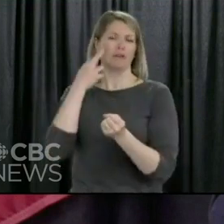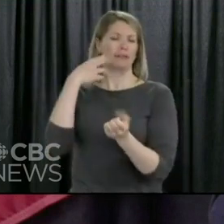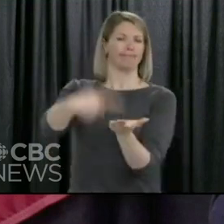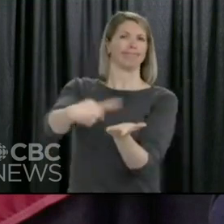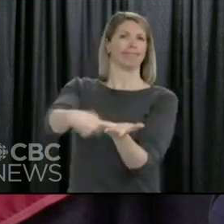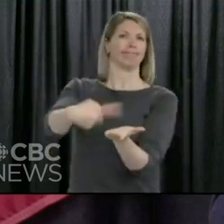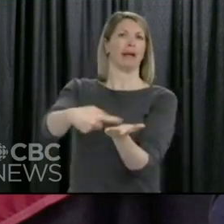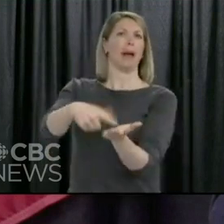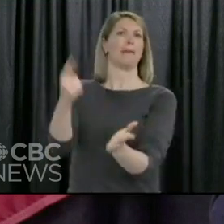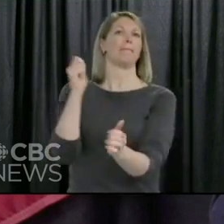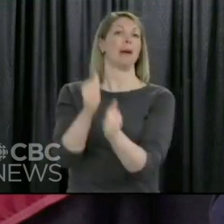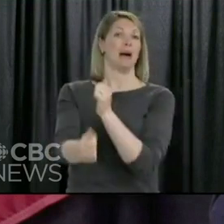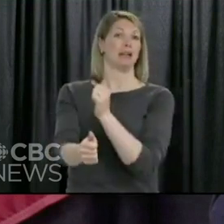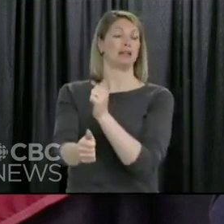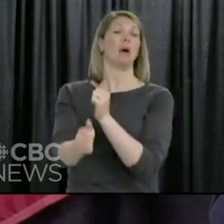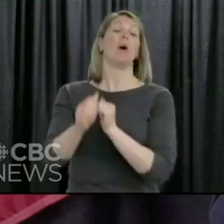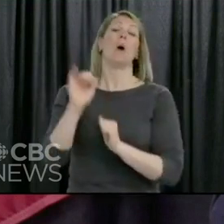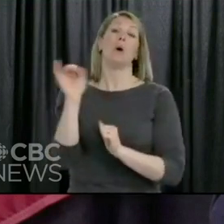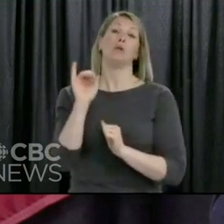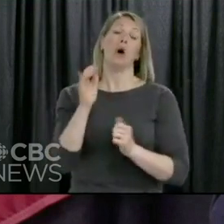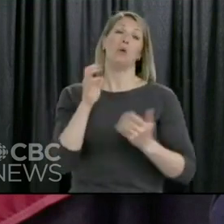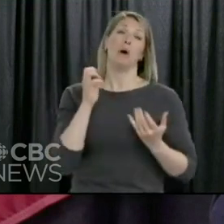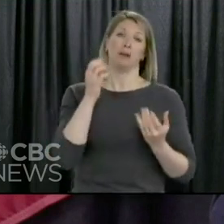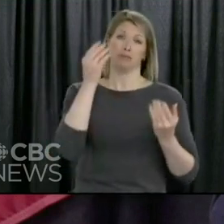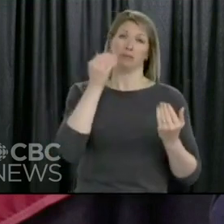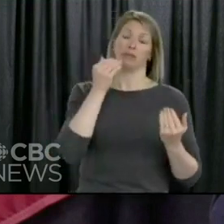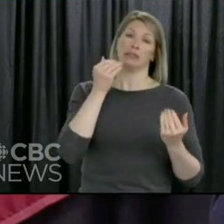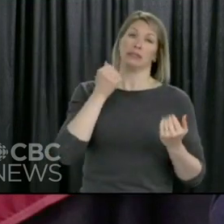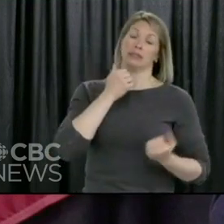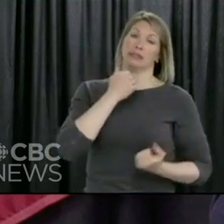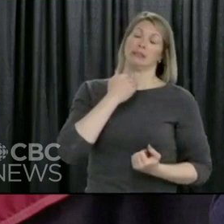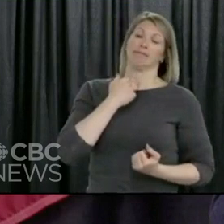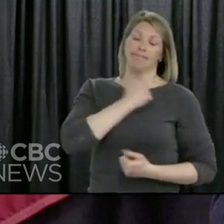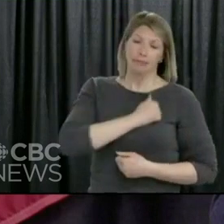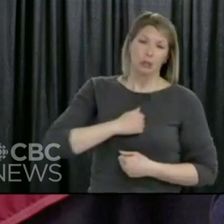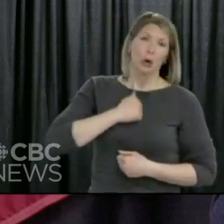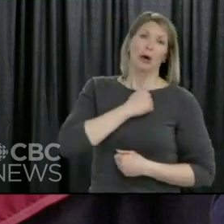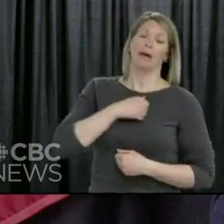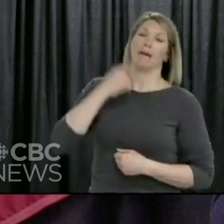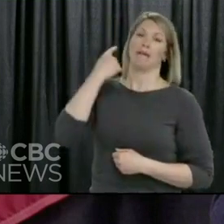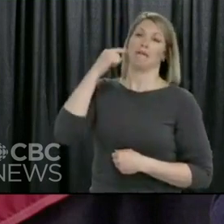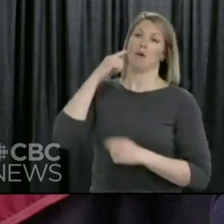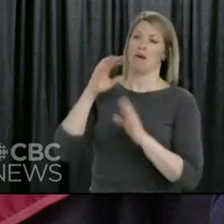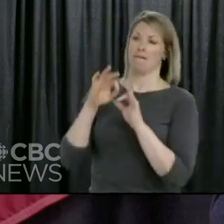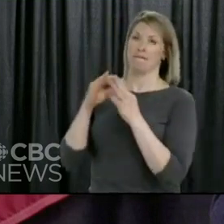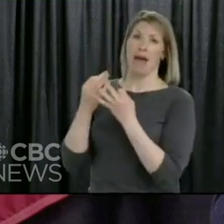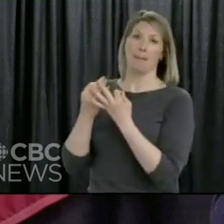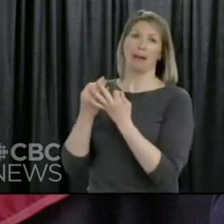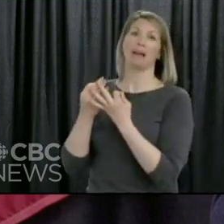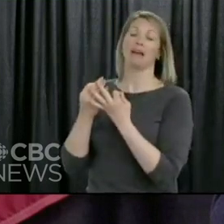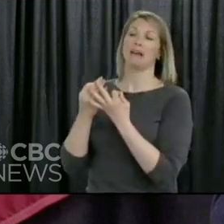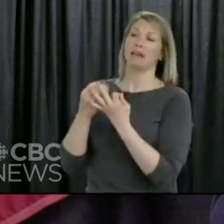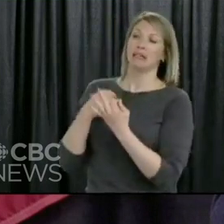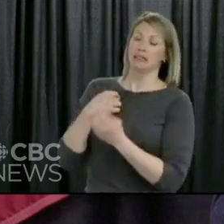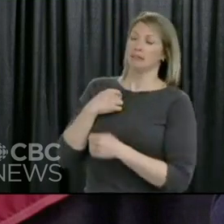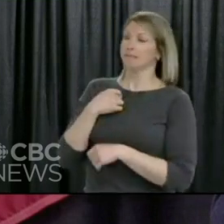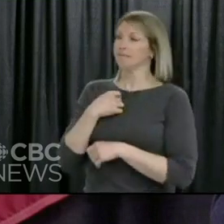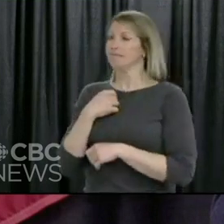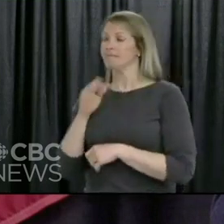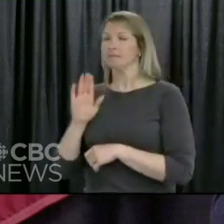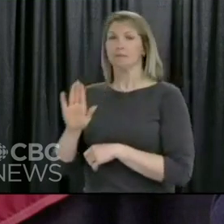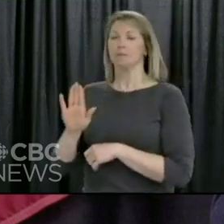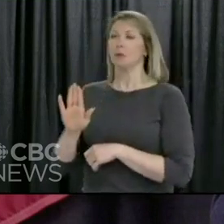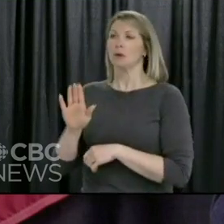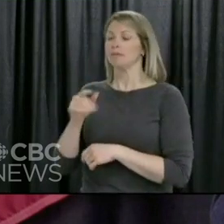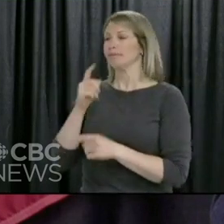send out my condolences and sympathies to the families. I can't imagine what it'd be like to receive a call and not be able to